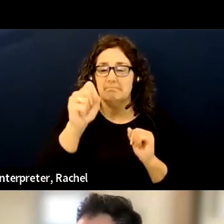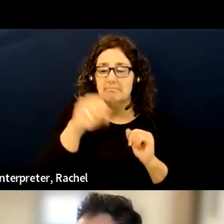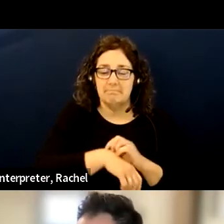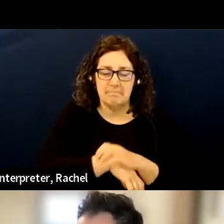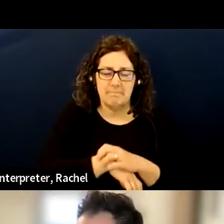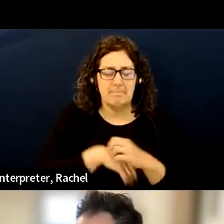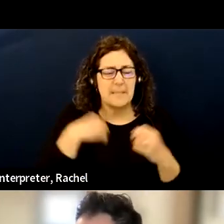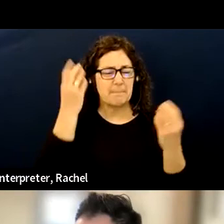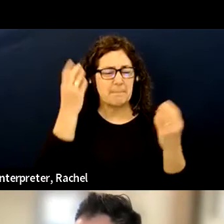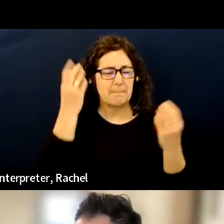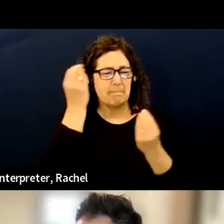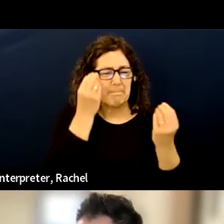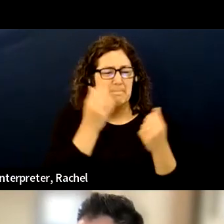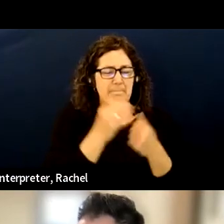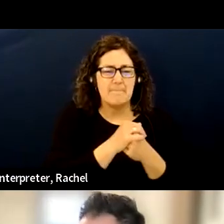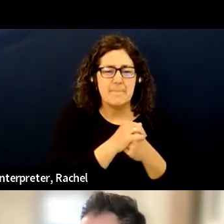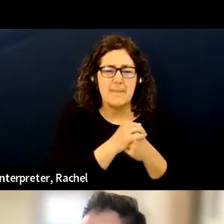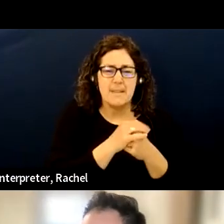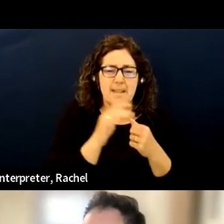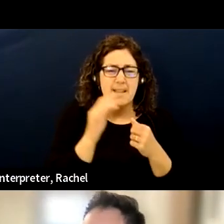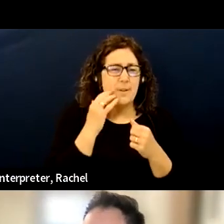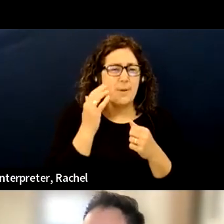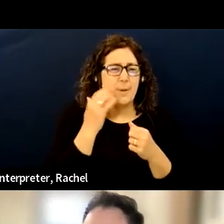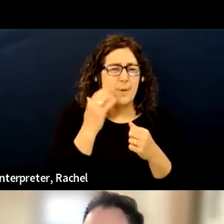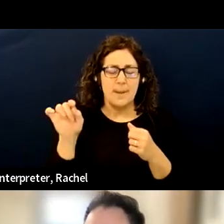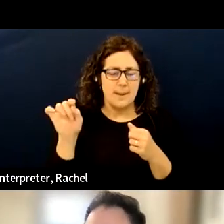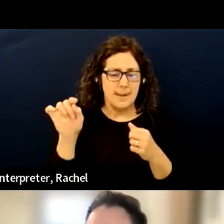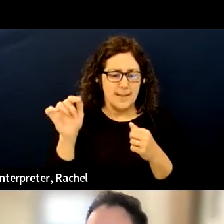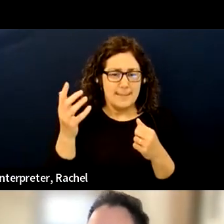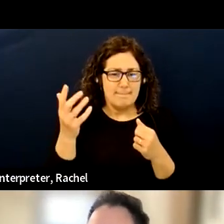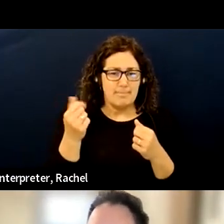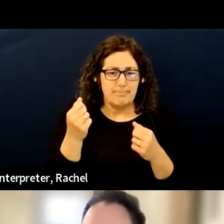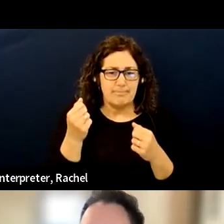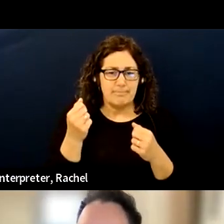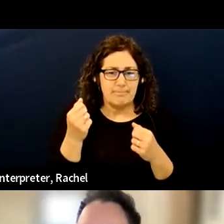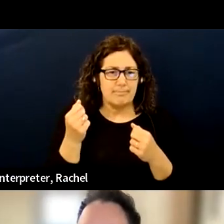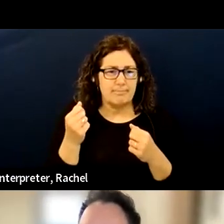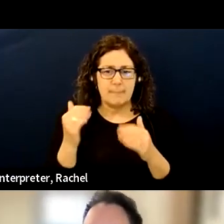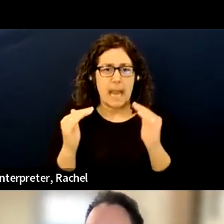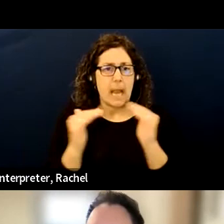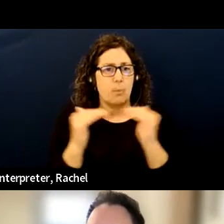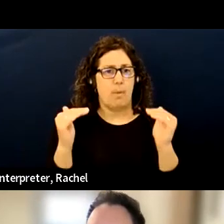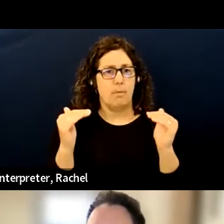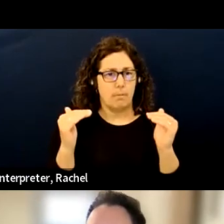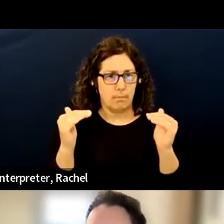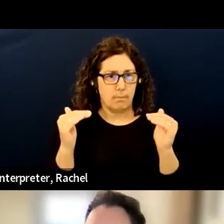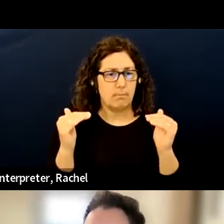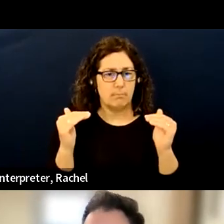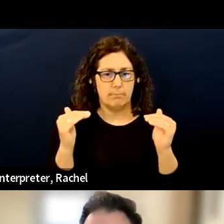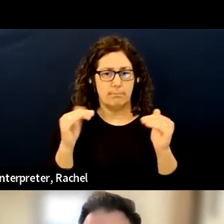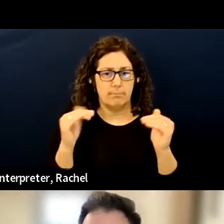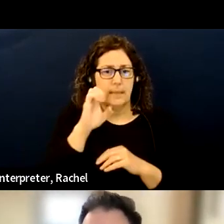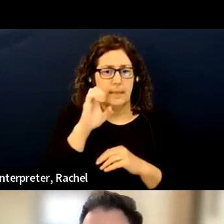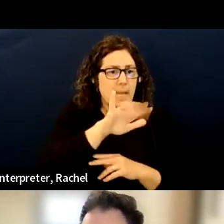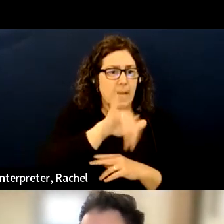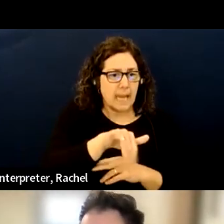lot about, you know, a lot of the talking about equitable equity and